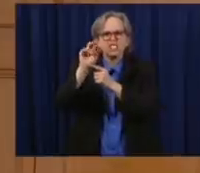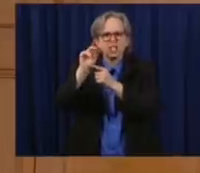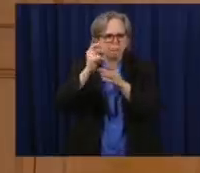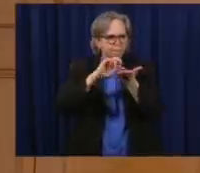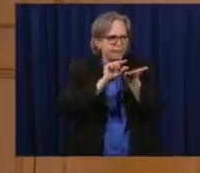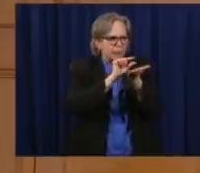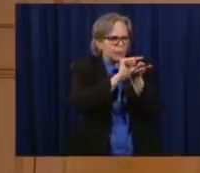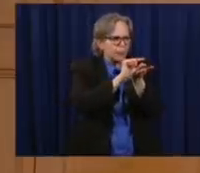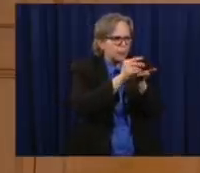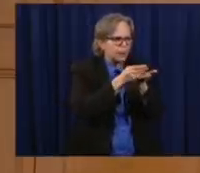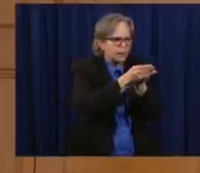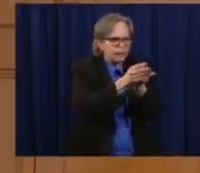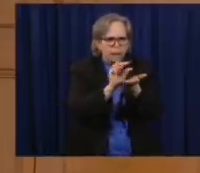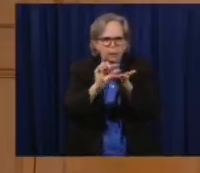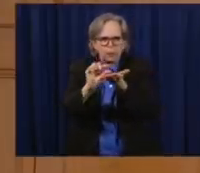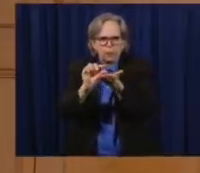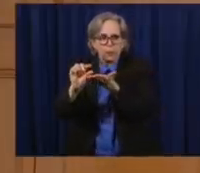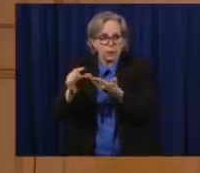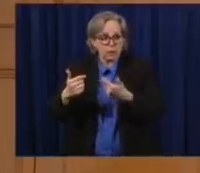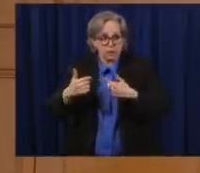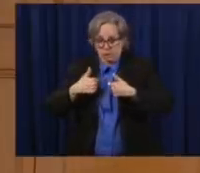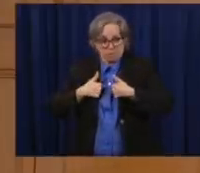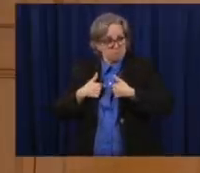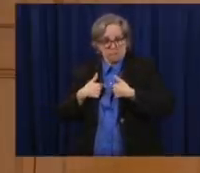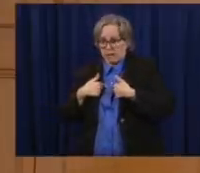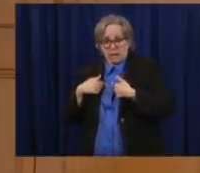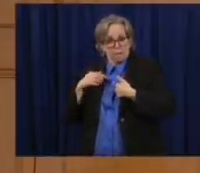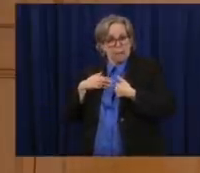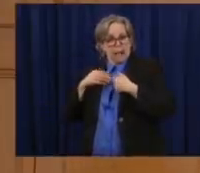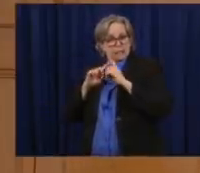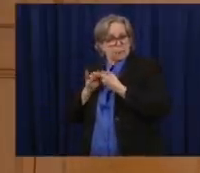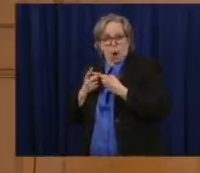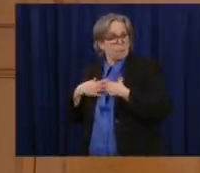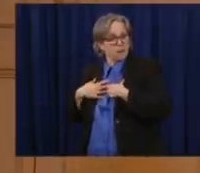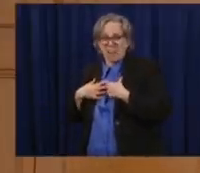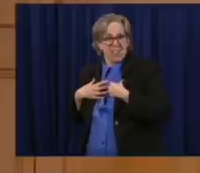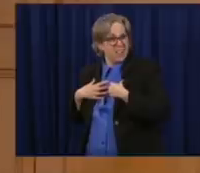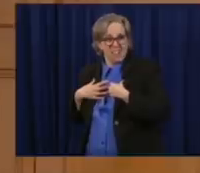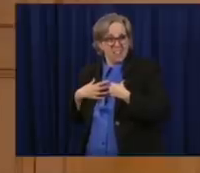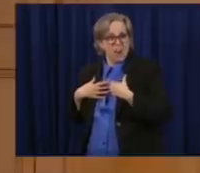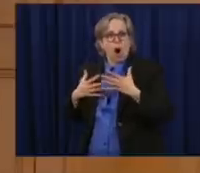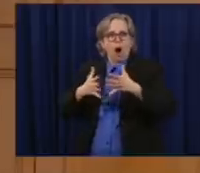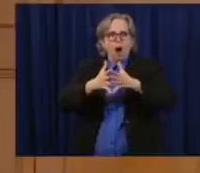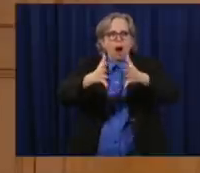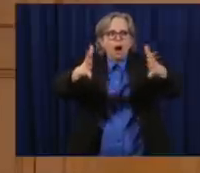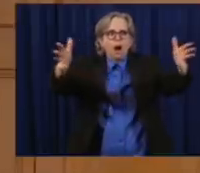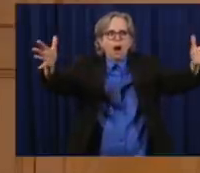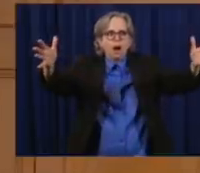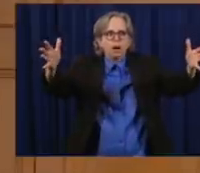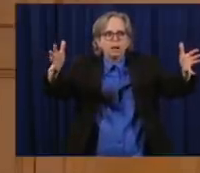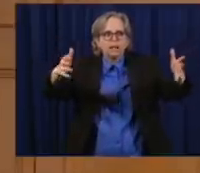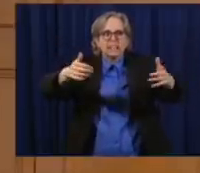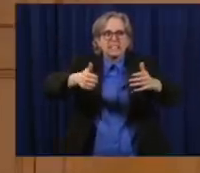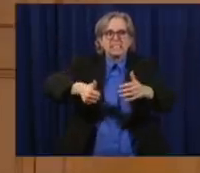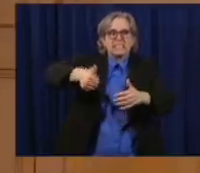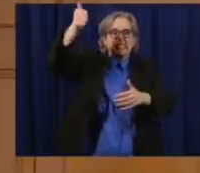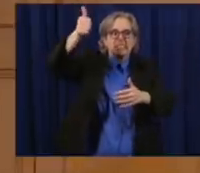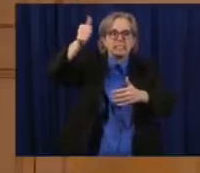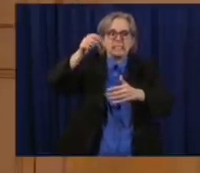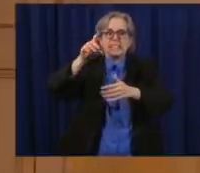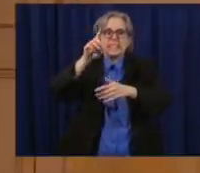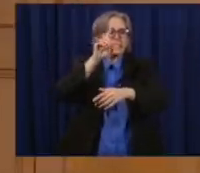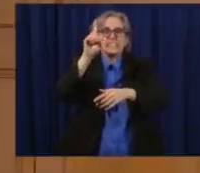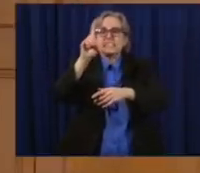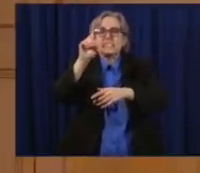from a colleague in Dayton, a CEO of a hospital, that the rationing is happening federally. And I think what